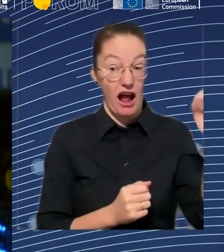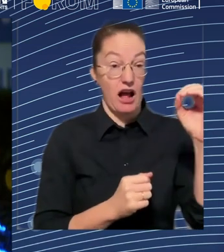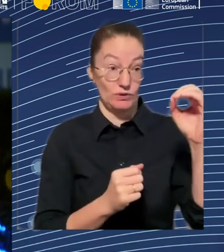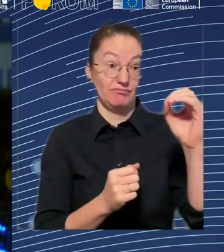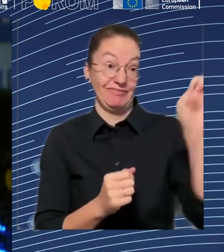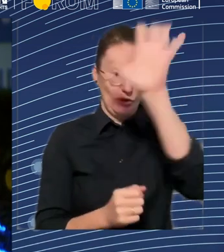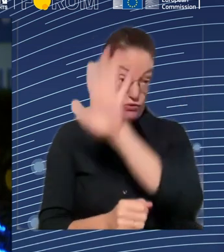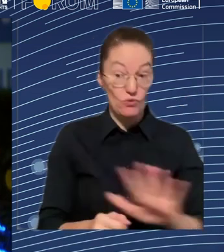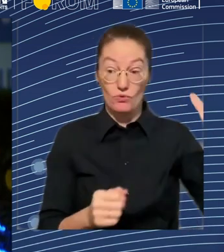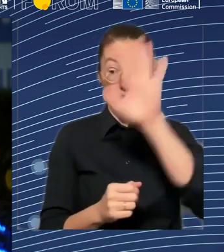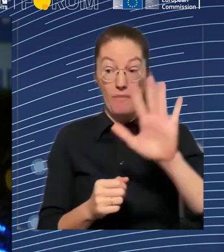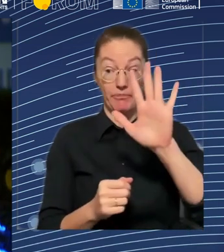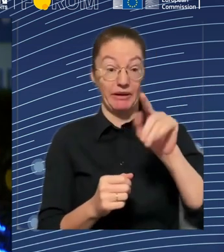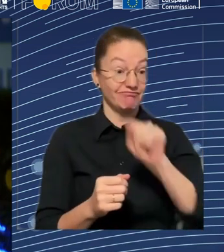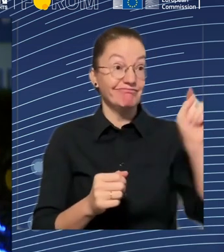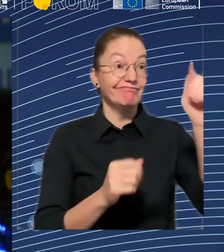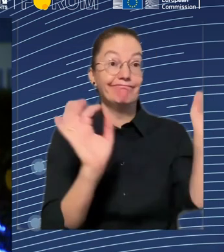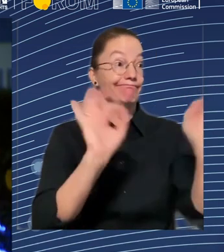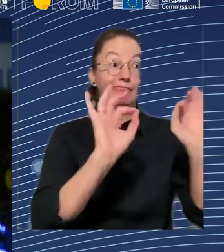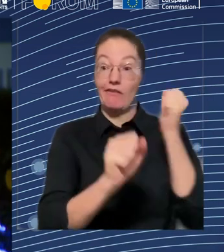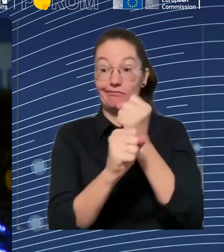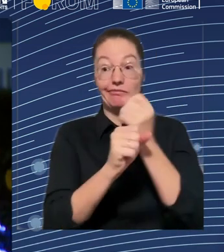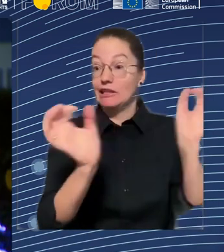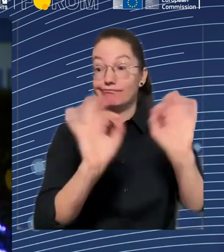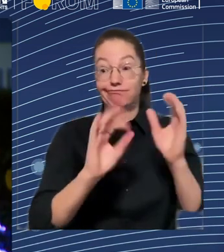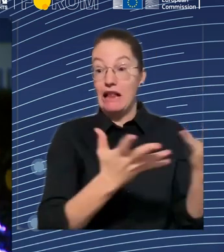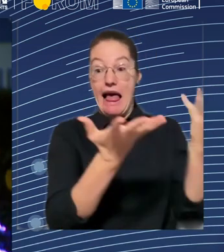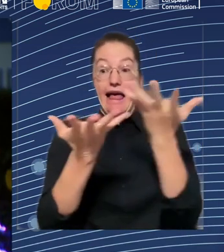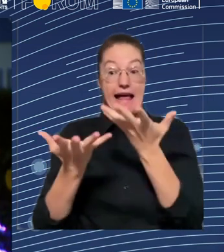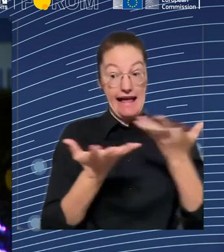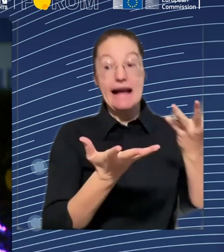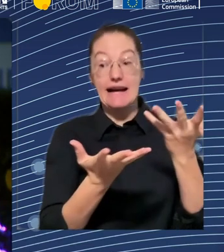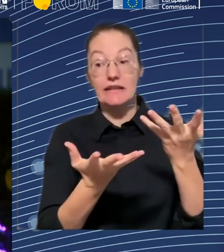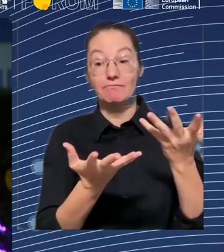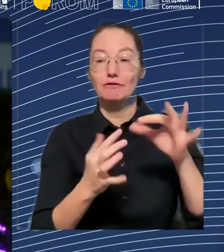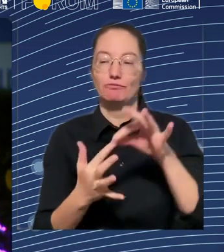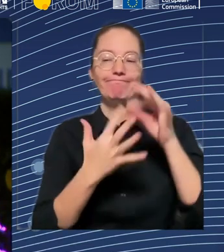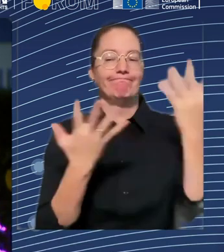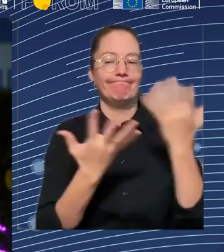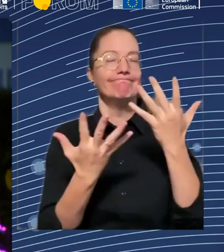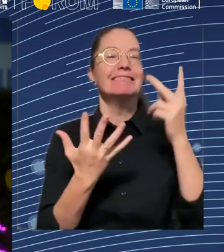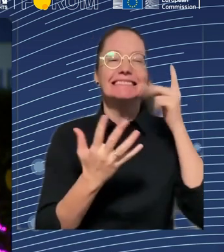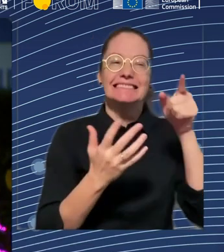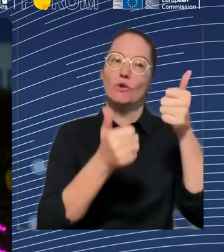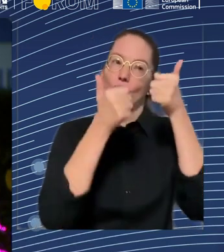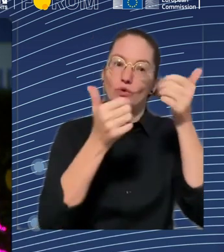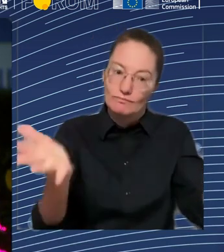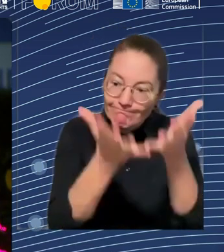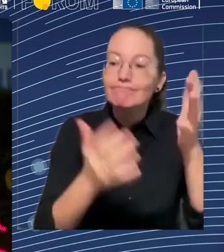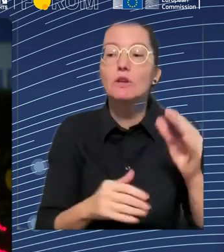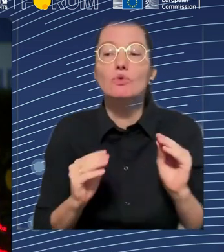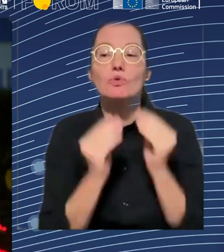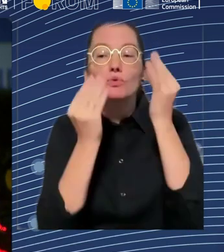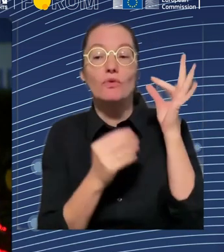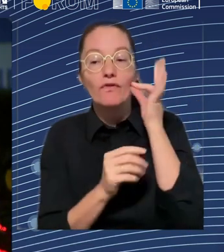this. And that's why the Commission this week proposed a package of measures on the mobility of talent,